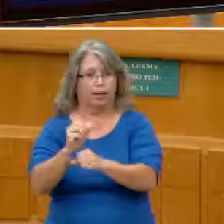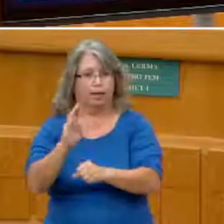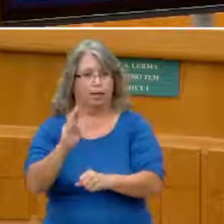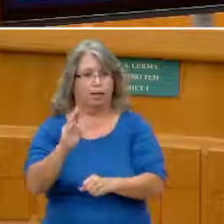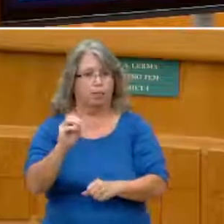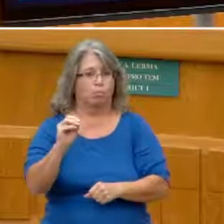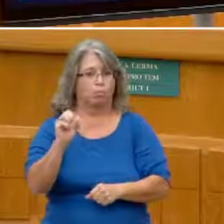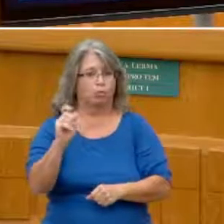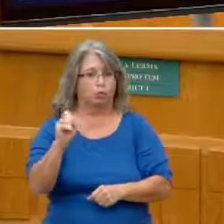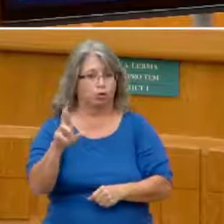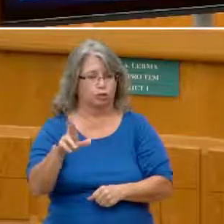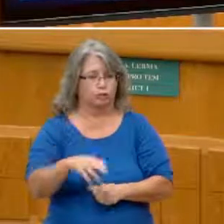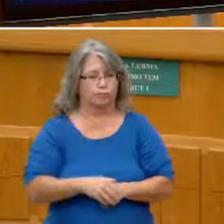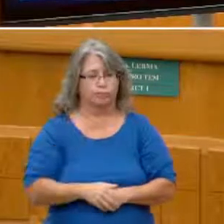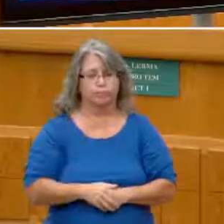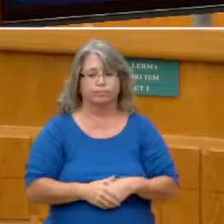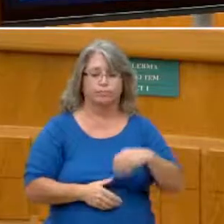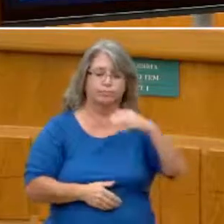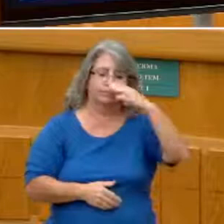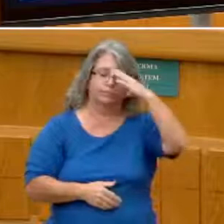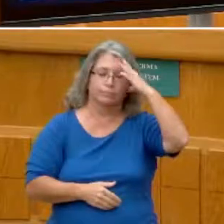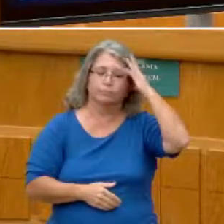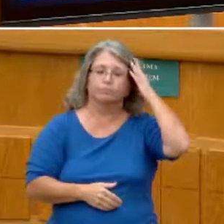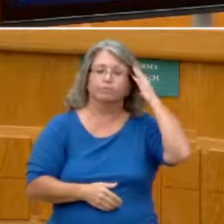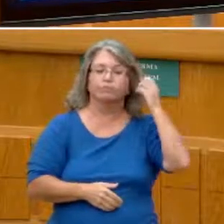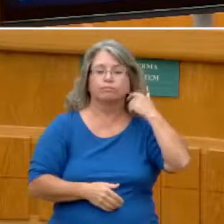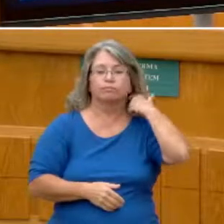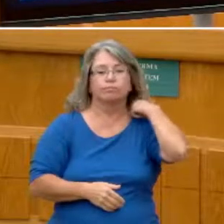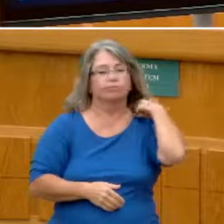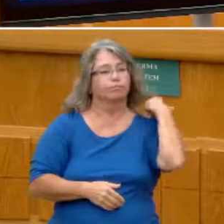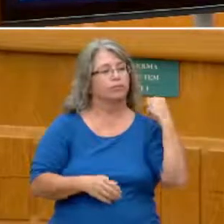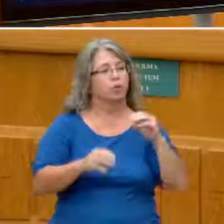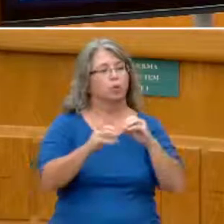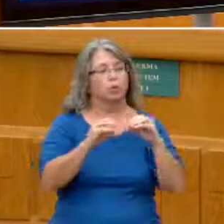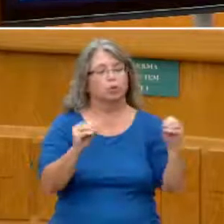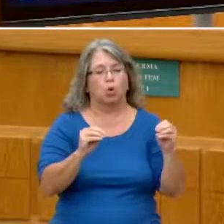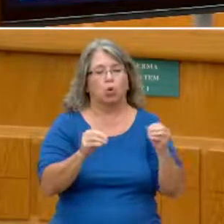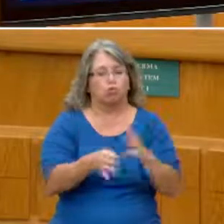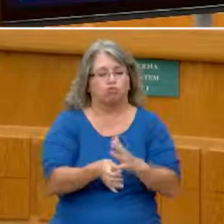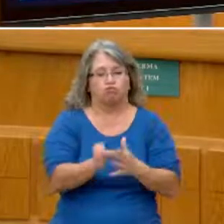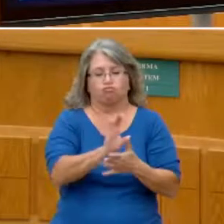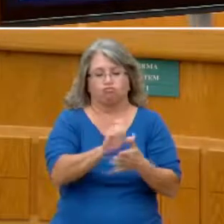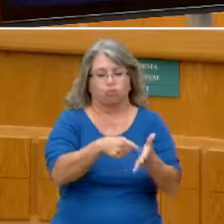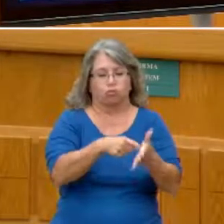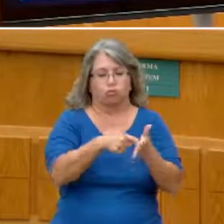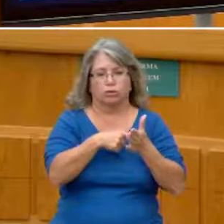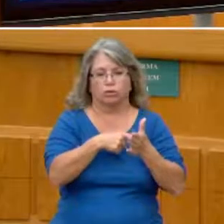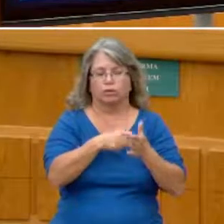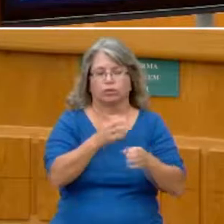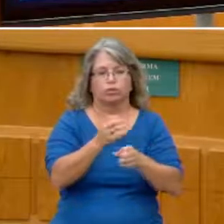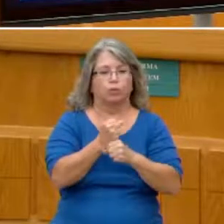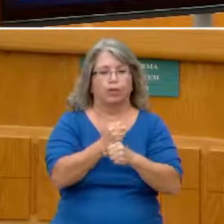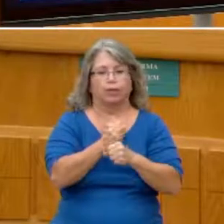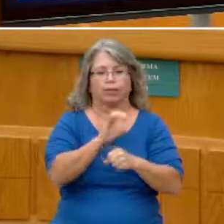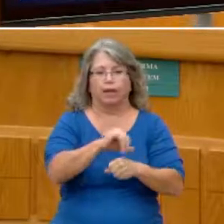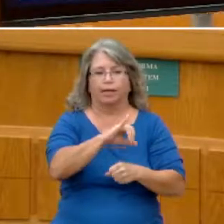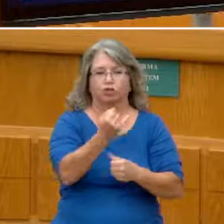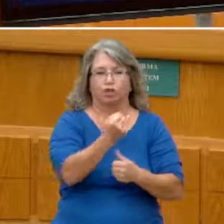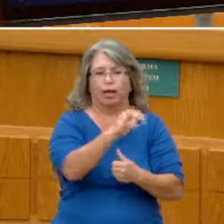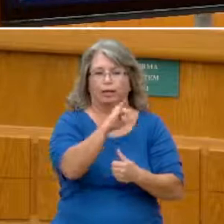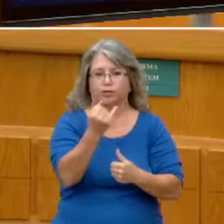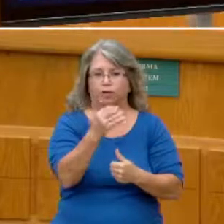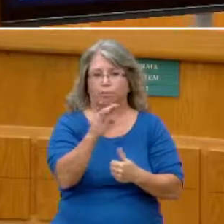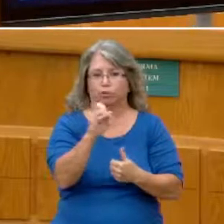There's no other criteria for receiving your J&J booster other than the time period. At least